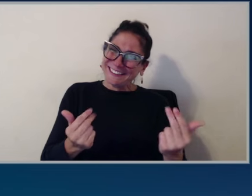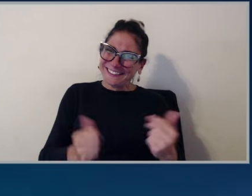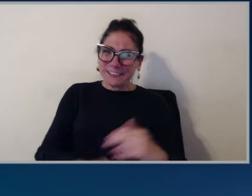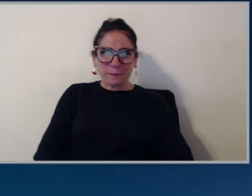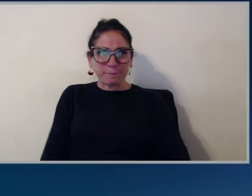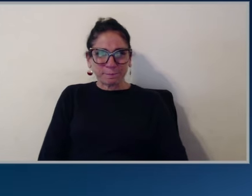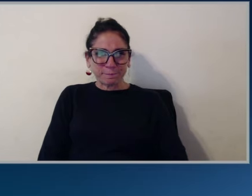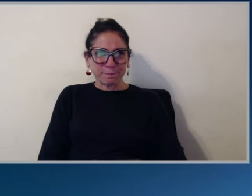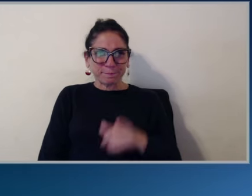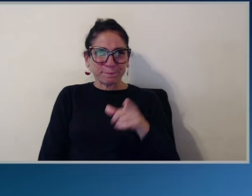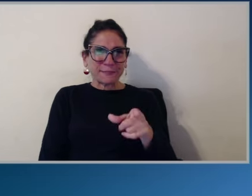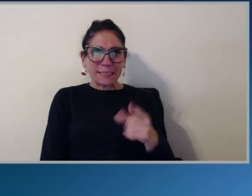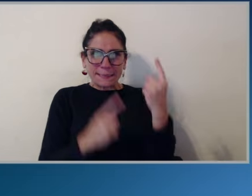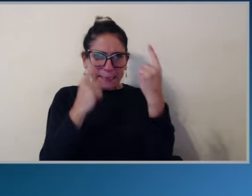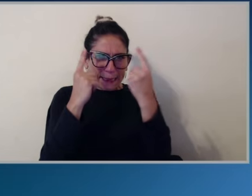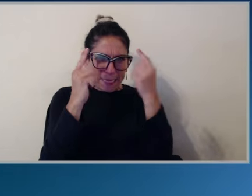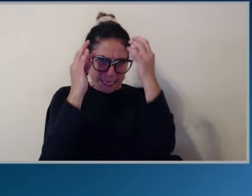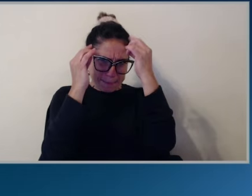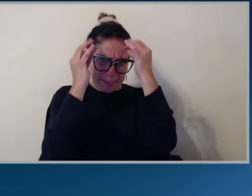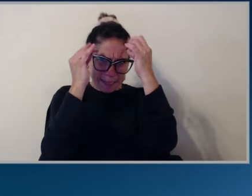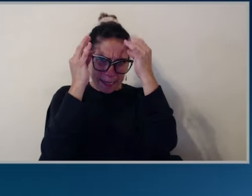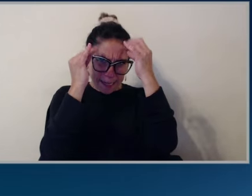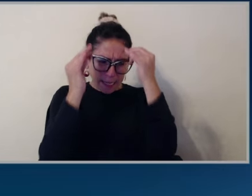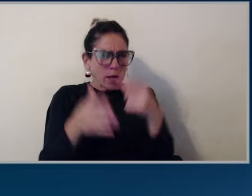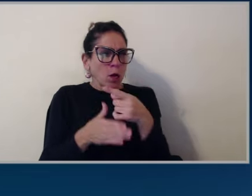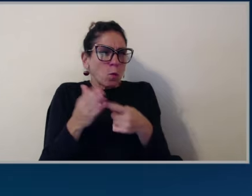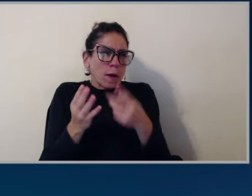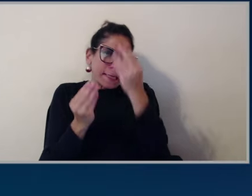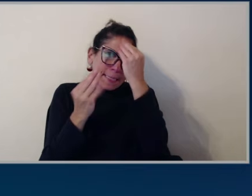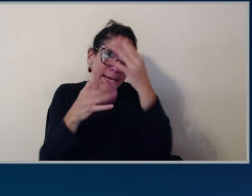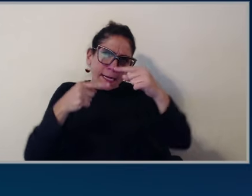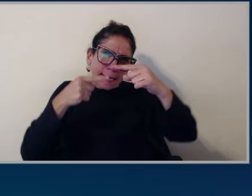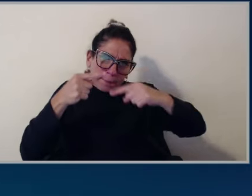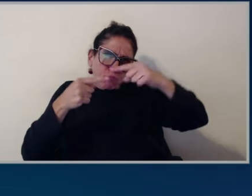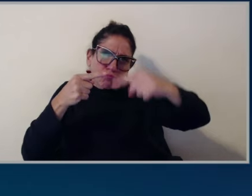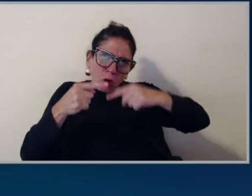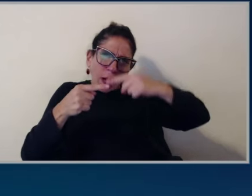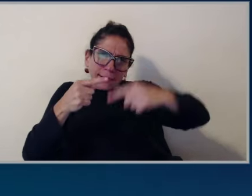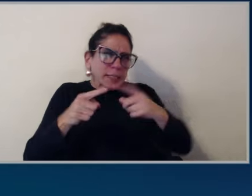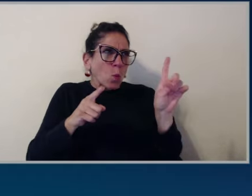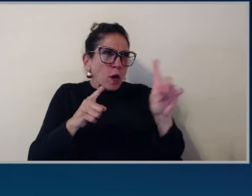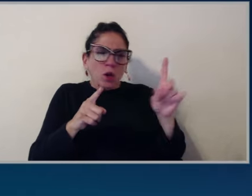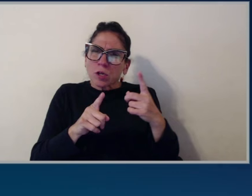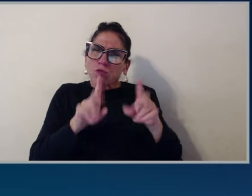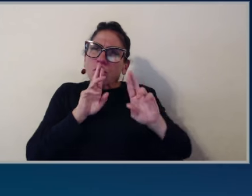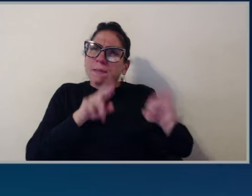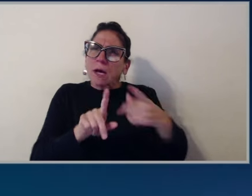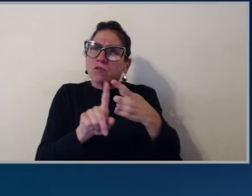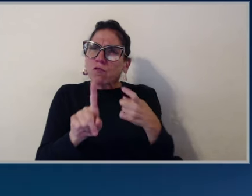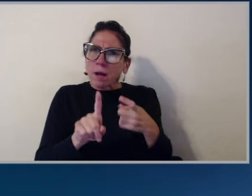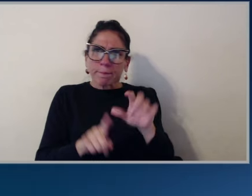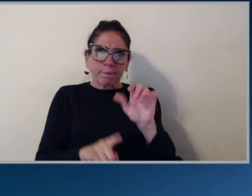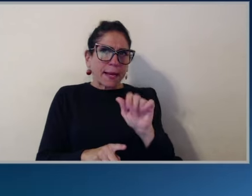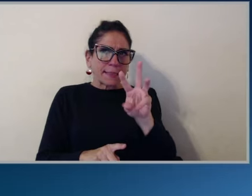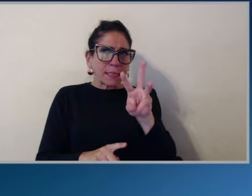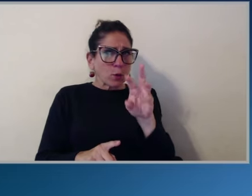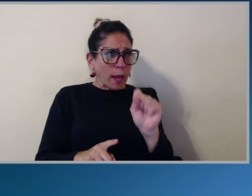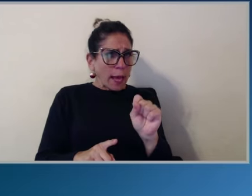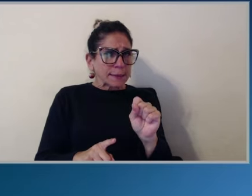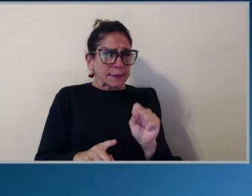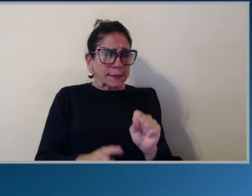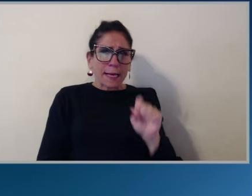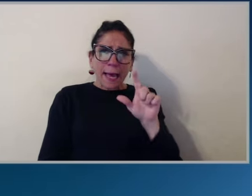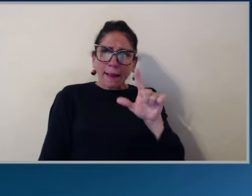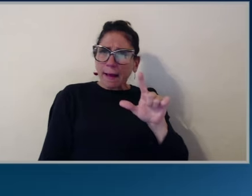So it's thinking, when it's thinking, what data is it, like, where's the response coming from? Is that an AWS LLM that